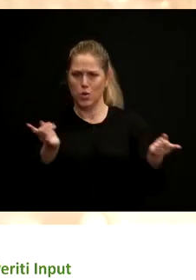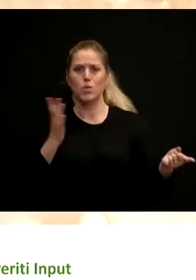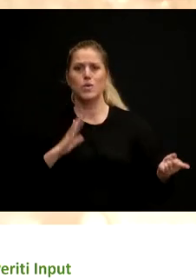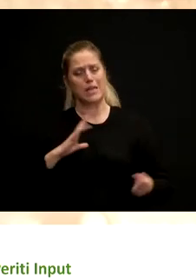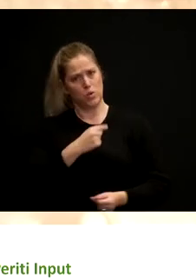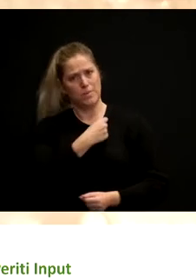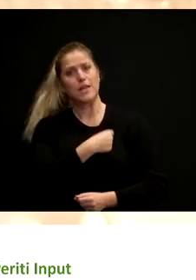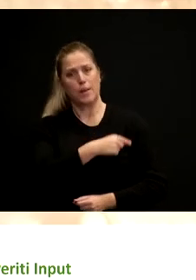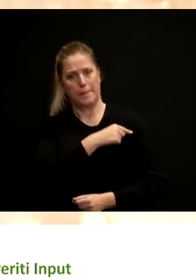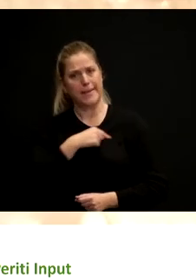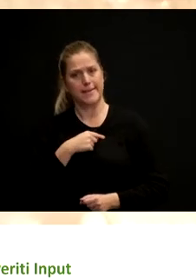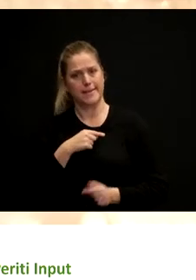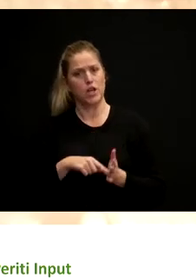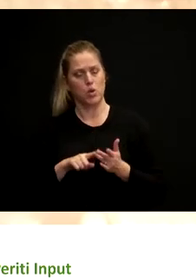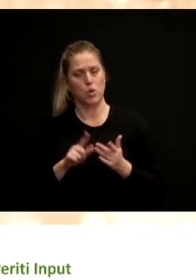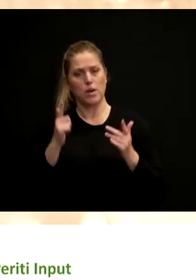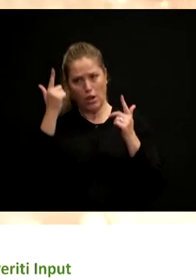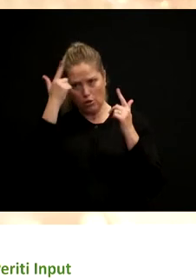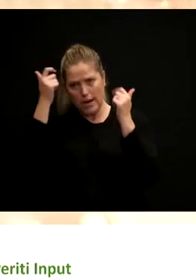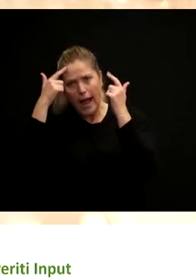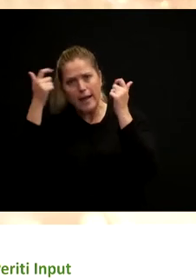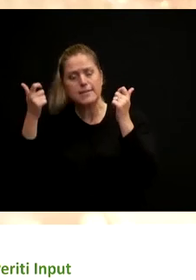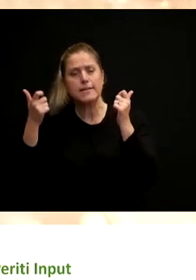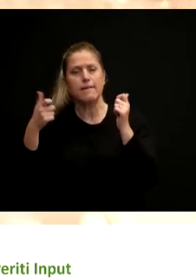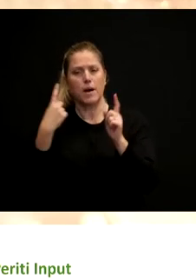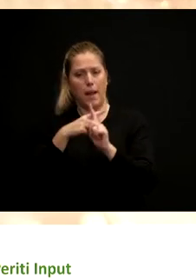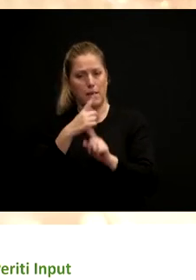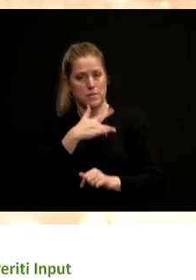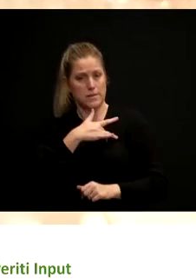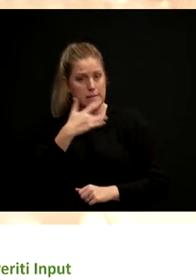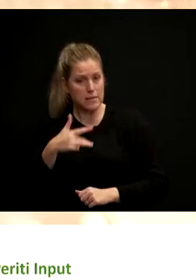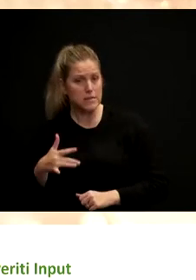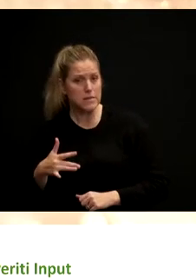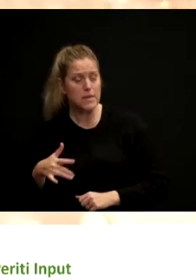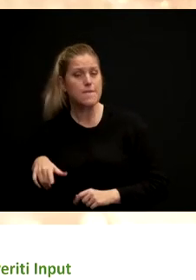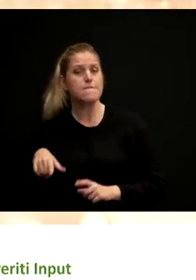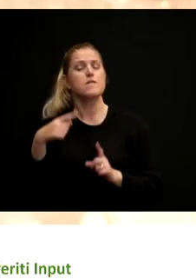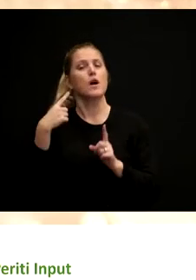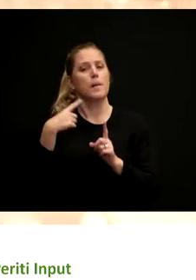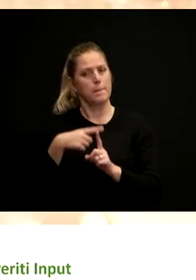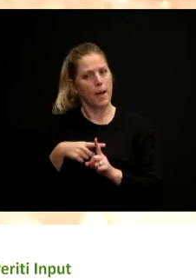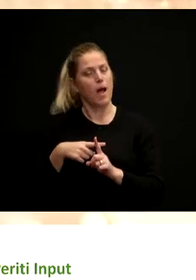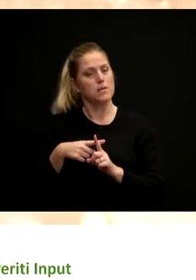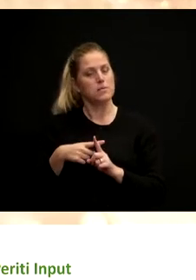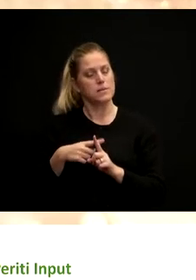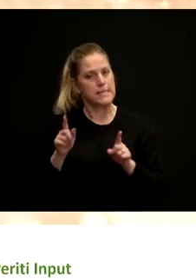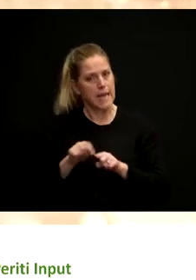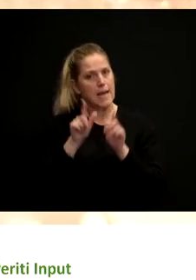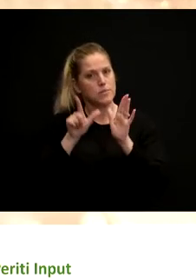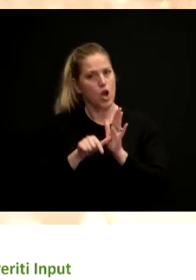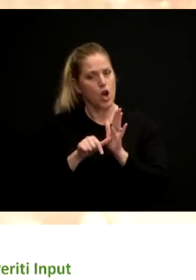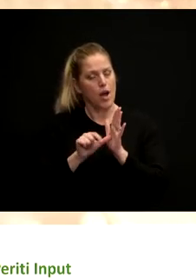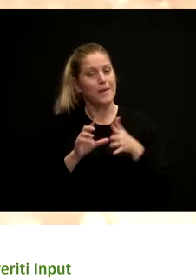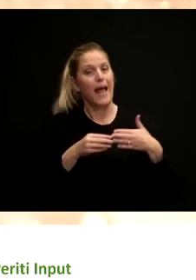sensitivity, always, as Gaudium et Spes says, led by the Spirit.